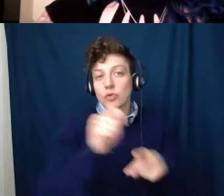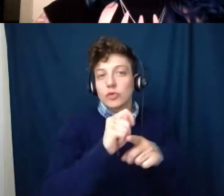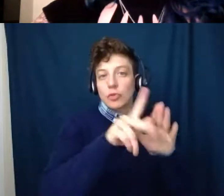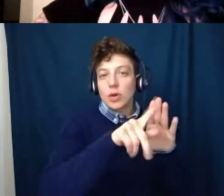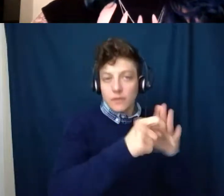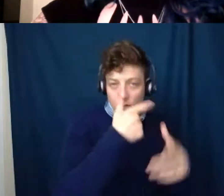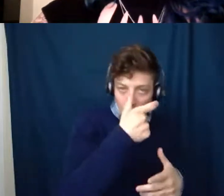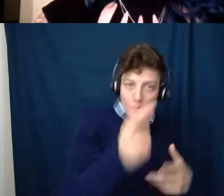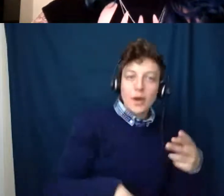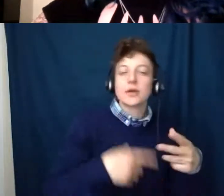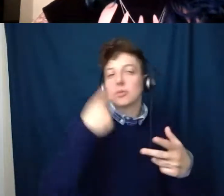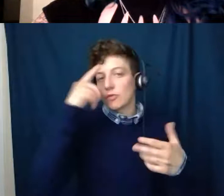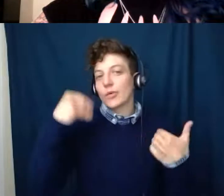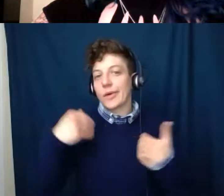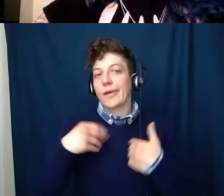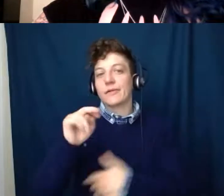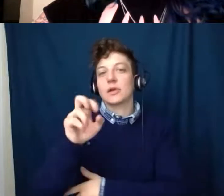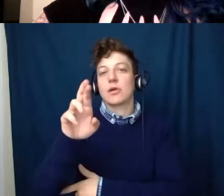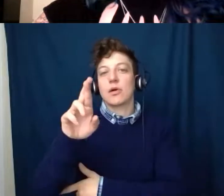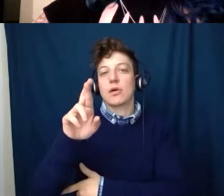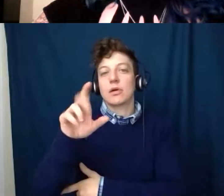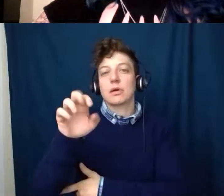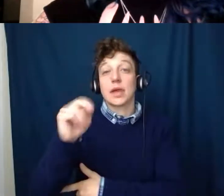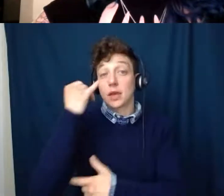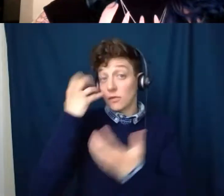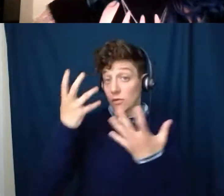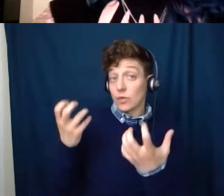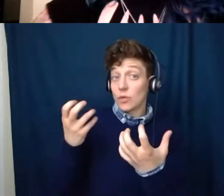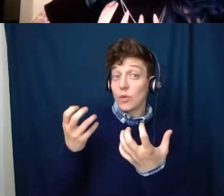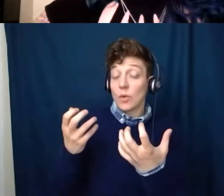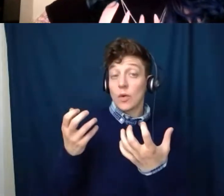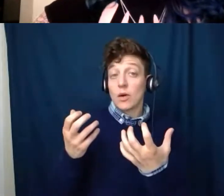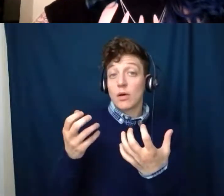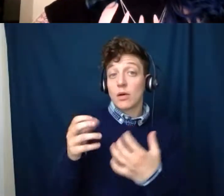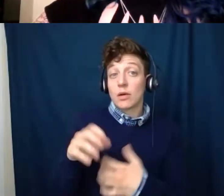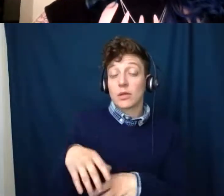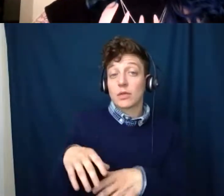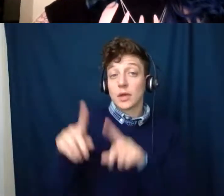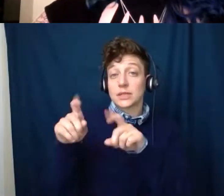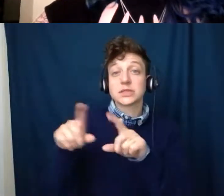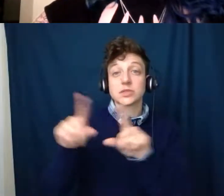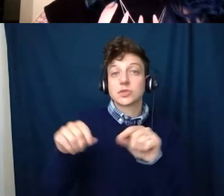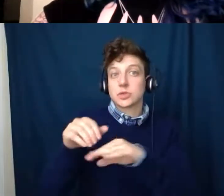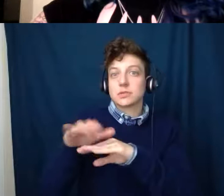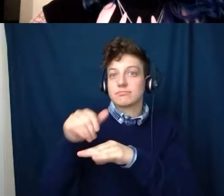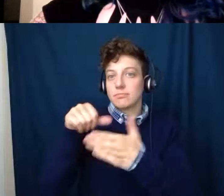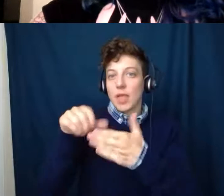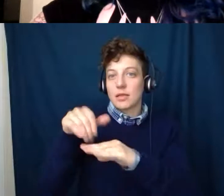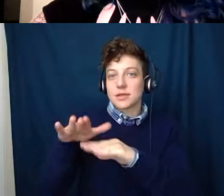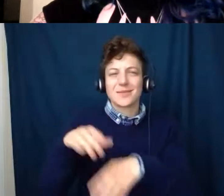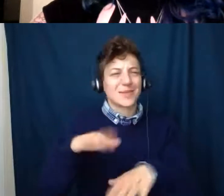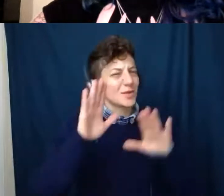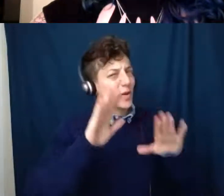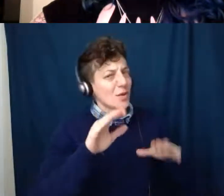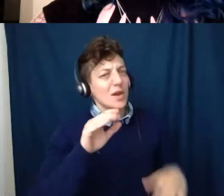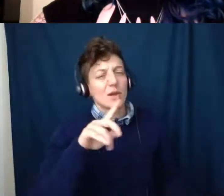Narcan. And if you also want fentanyl test strips mailed to you, It's a great question about the Narcan. So Narcan without